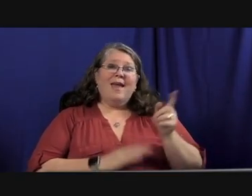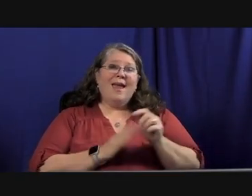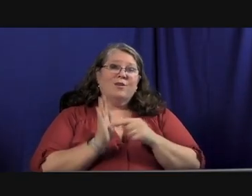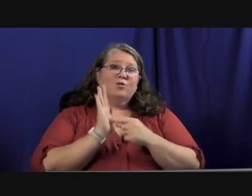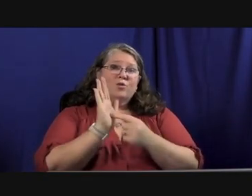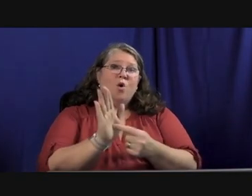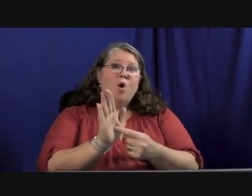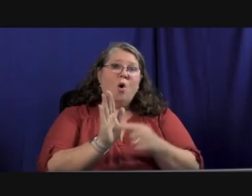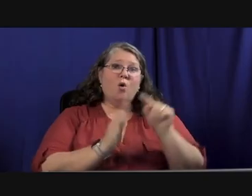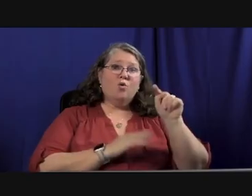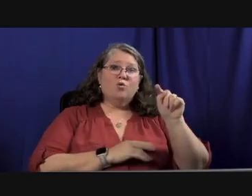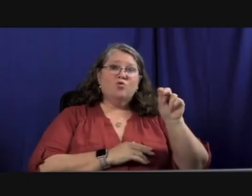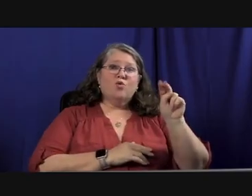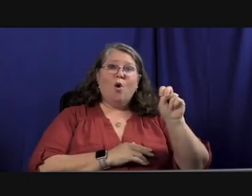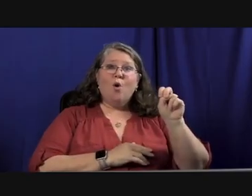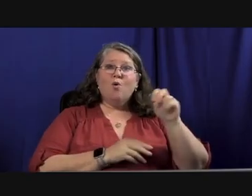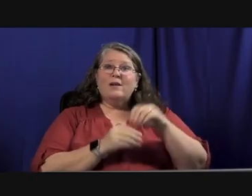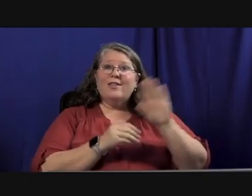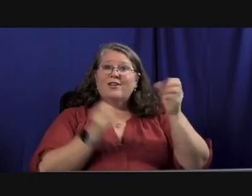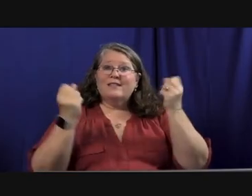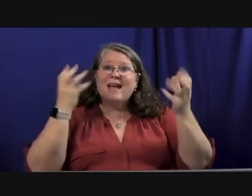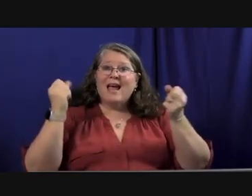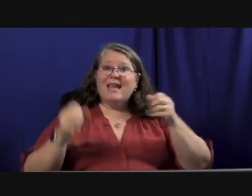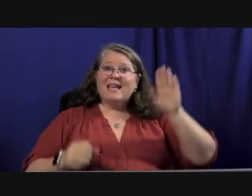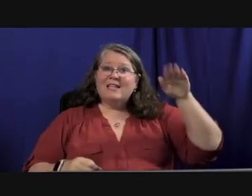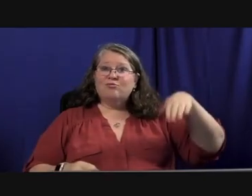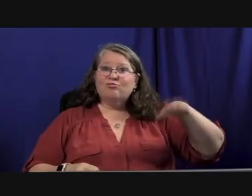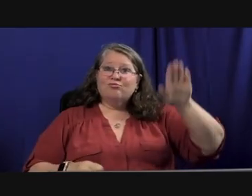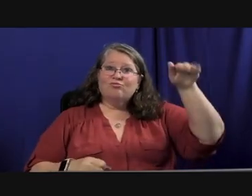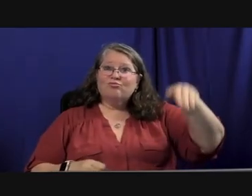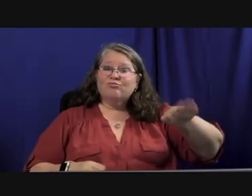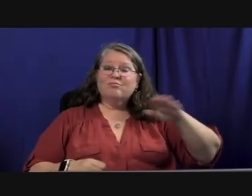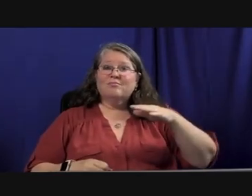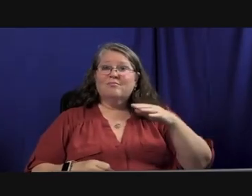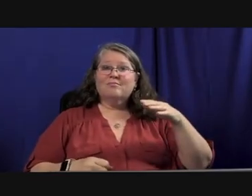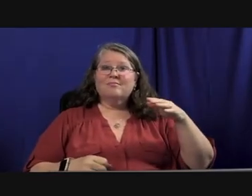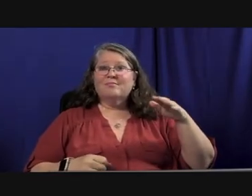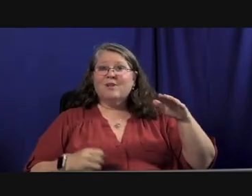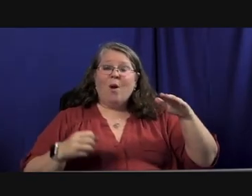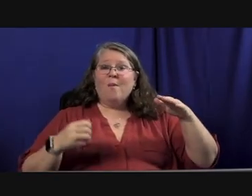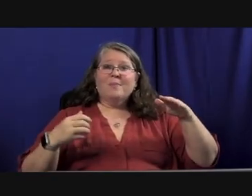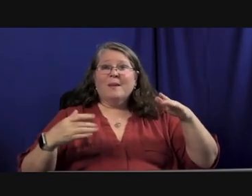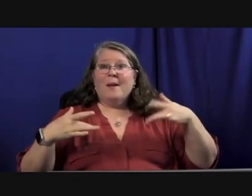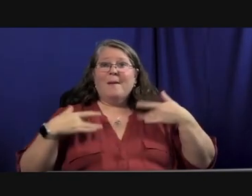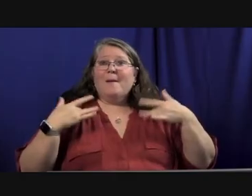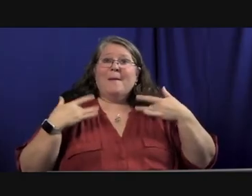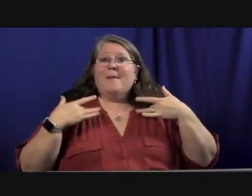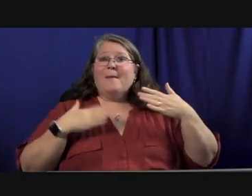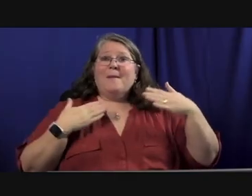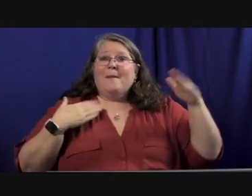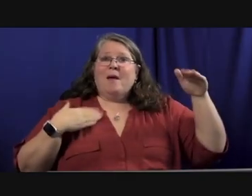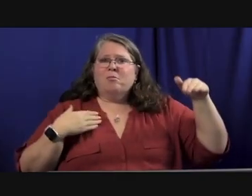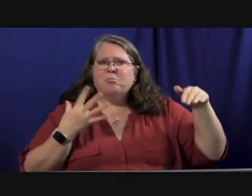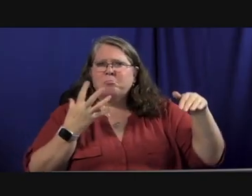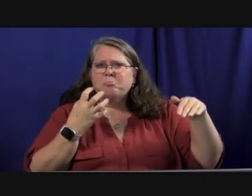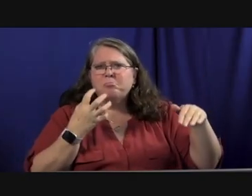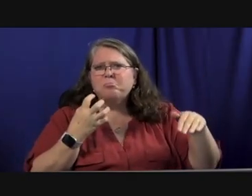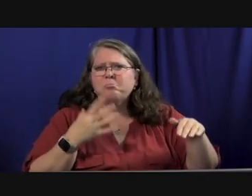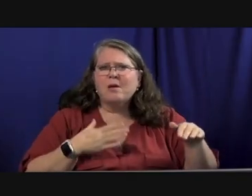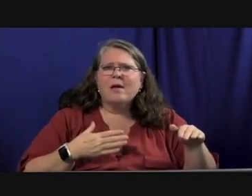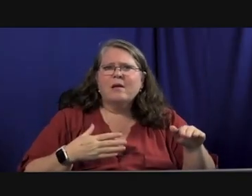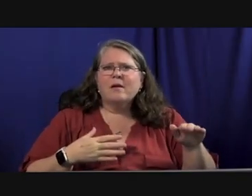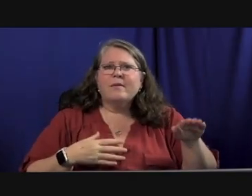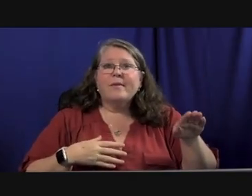Yes, and that shows the variance within the signs as far as the